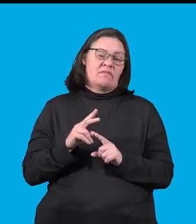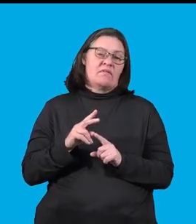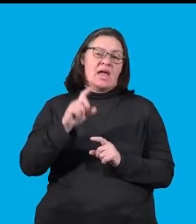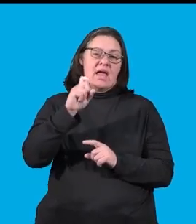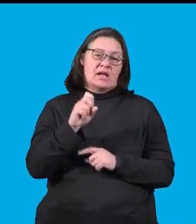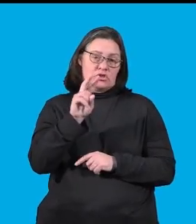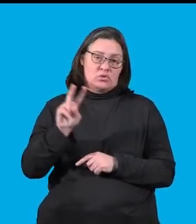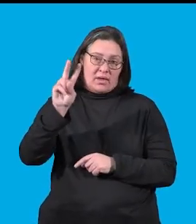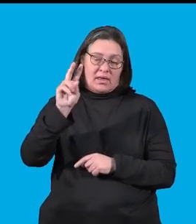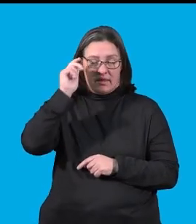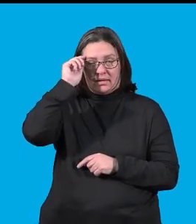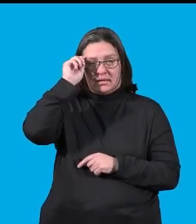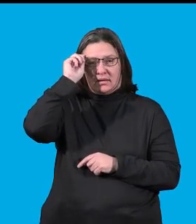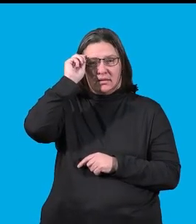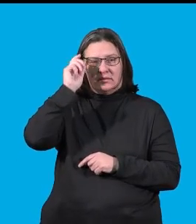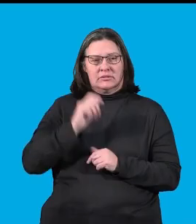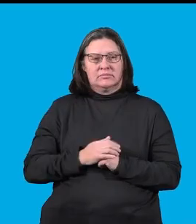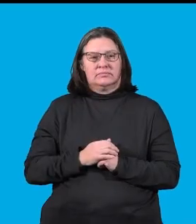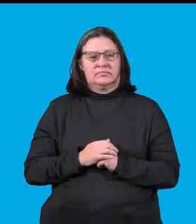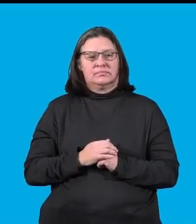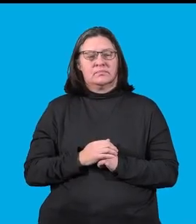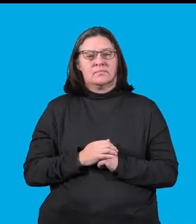plus 12x squared